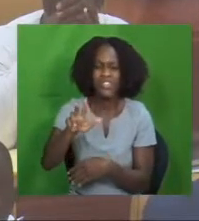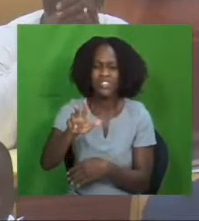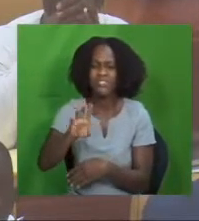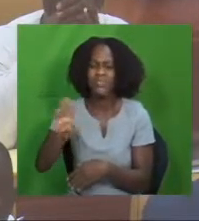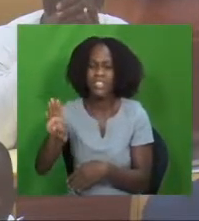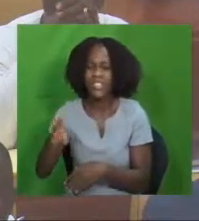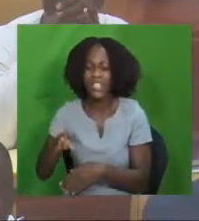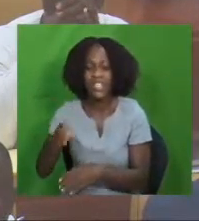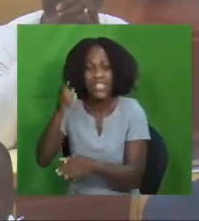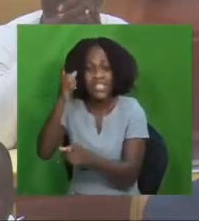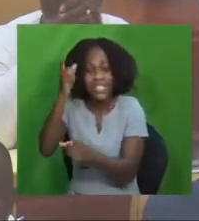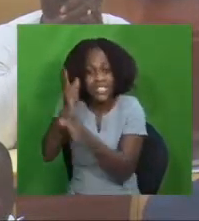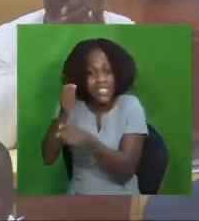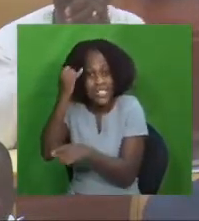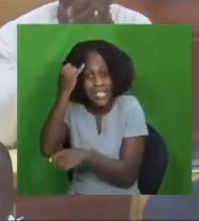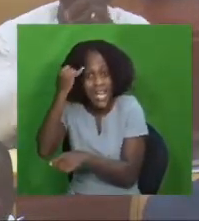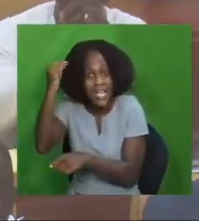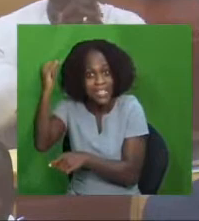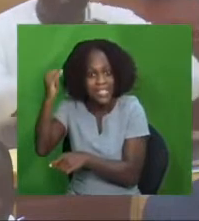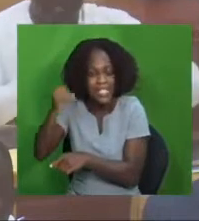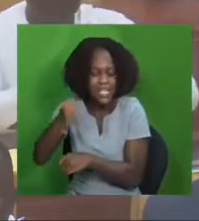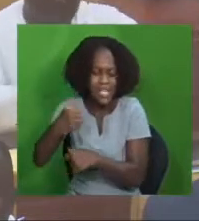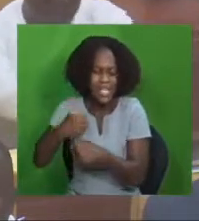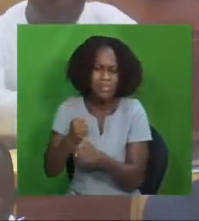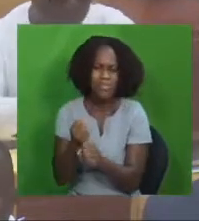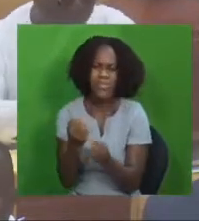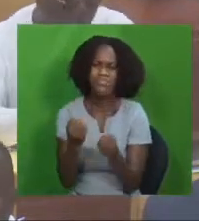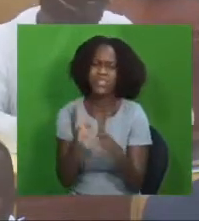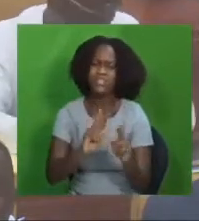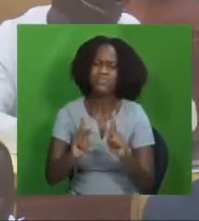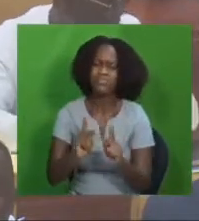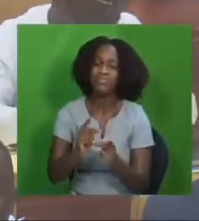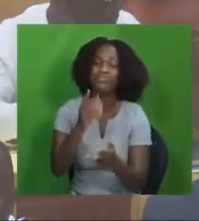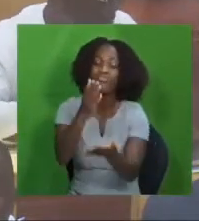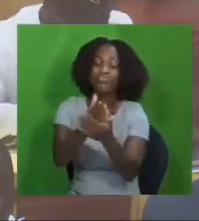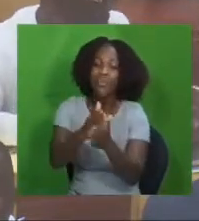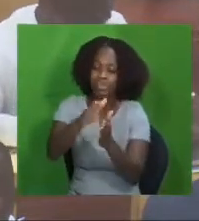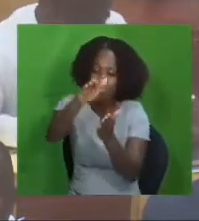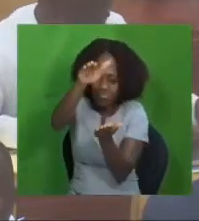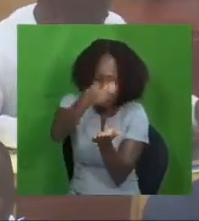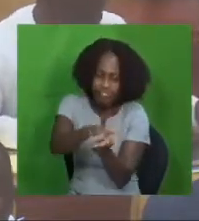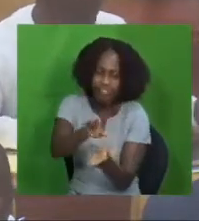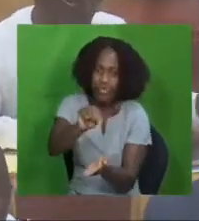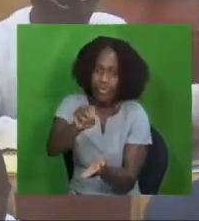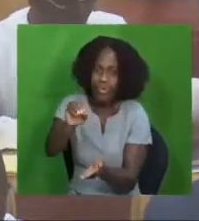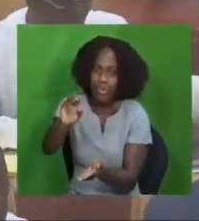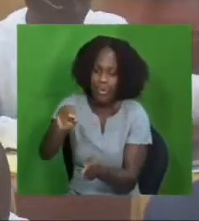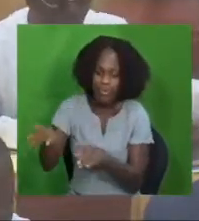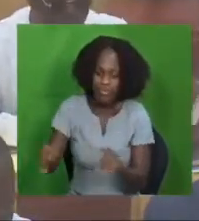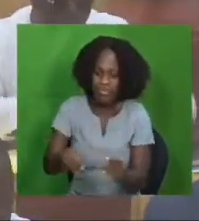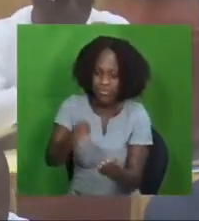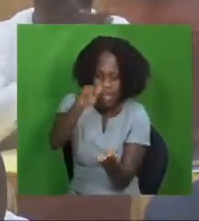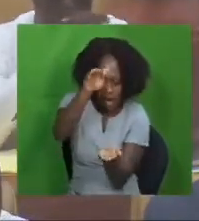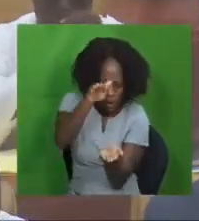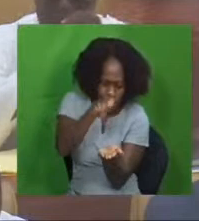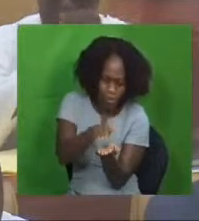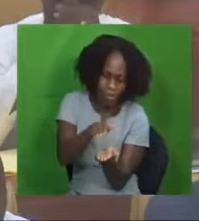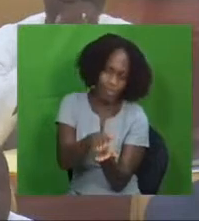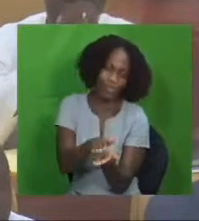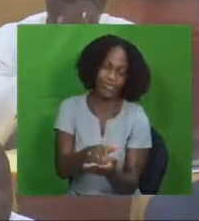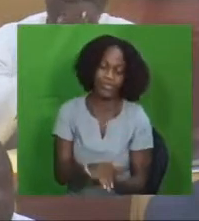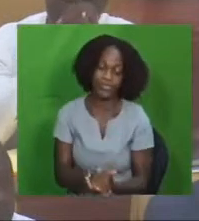intention alone has caused e-levy Momo to drop by almost 9.7